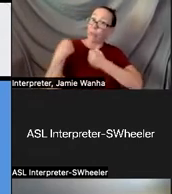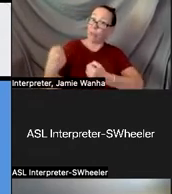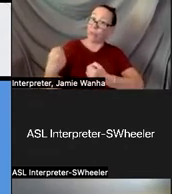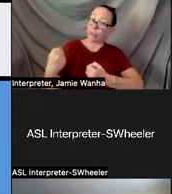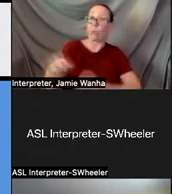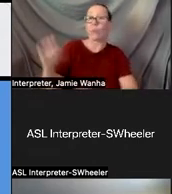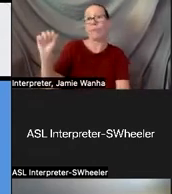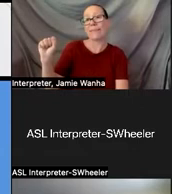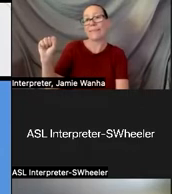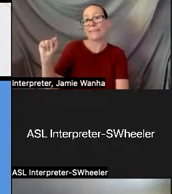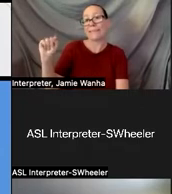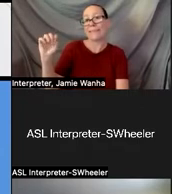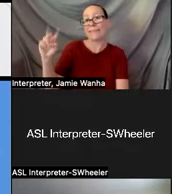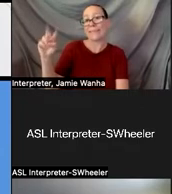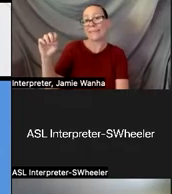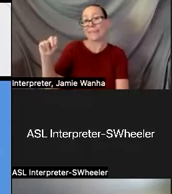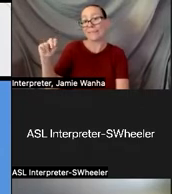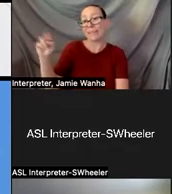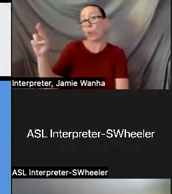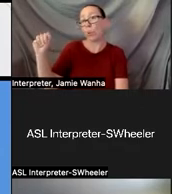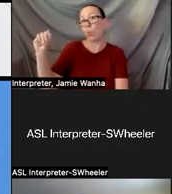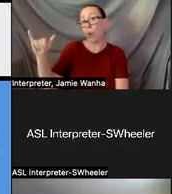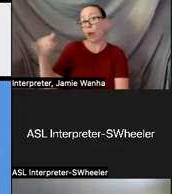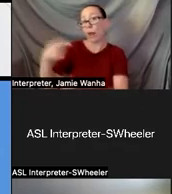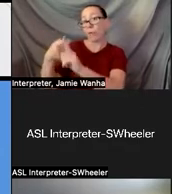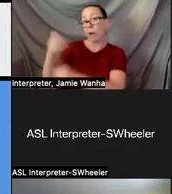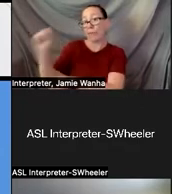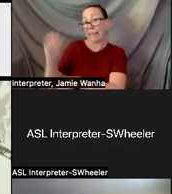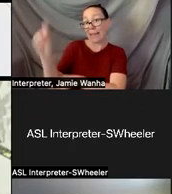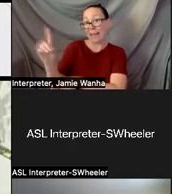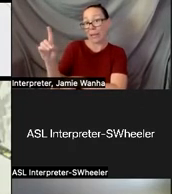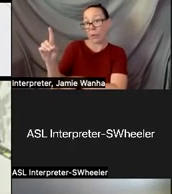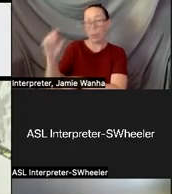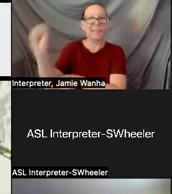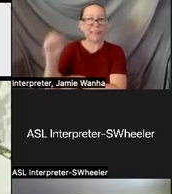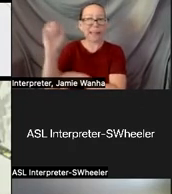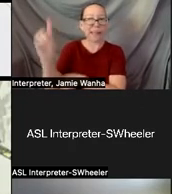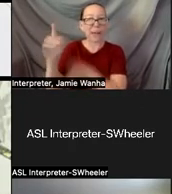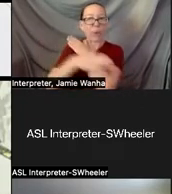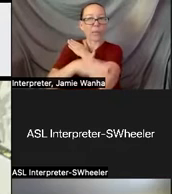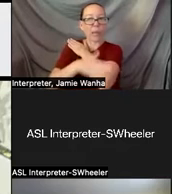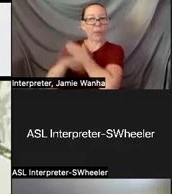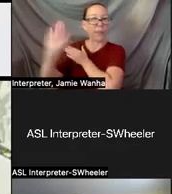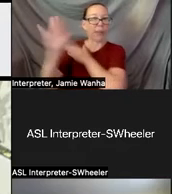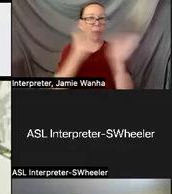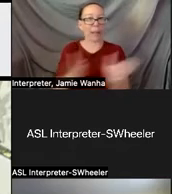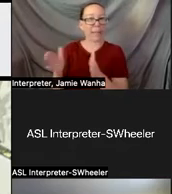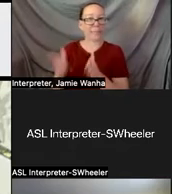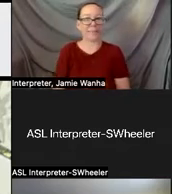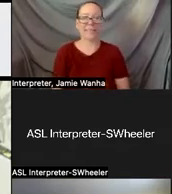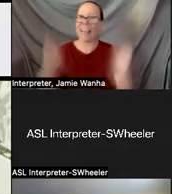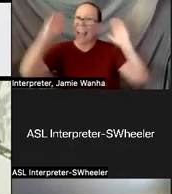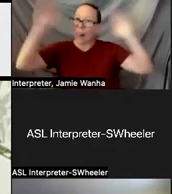Diego with a presentation on the San Diego County plans. Hi, everybody, back to me. What I wanted